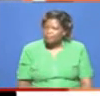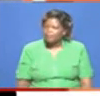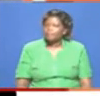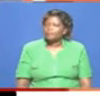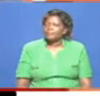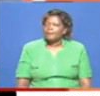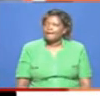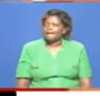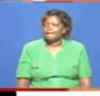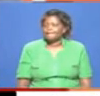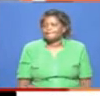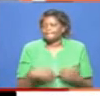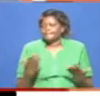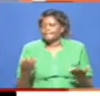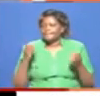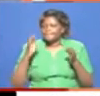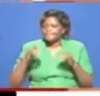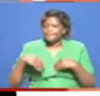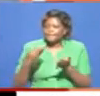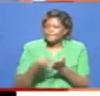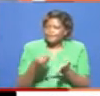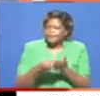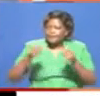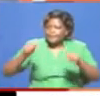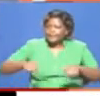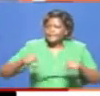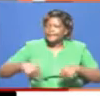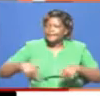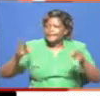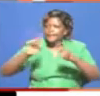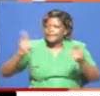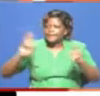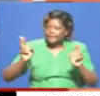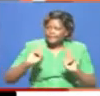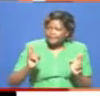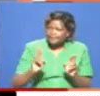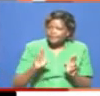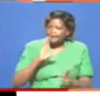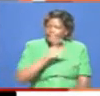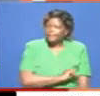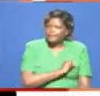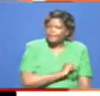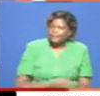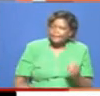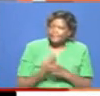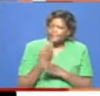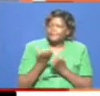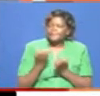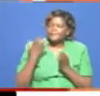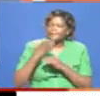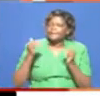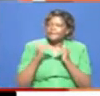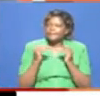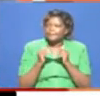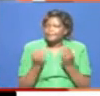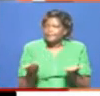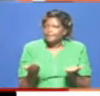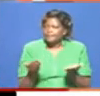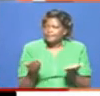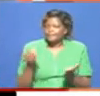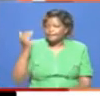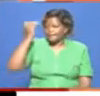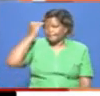Yeah. Mm-hmm. If they're given money today, are they willing to grow? Are they willing and patient to grow those businesses to the next level? Mm-hmm. I know the major